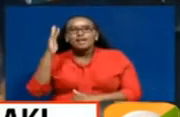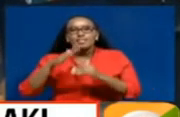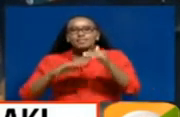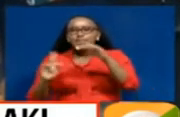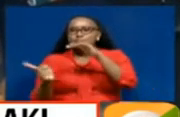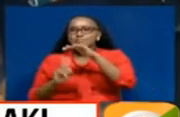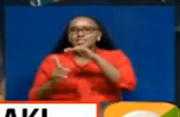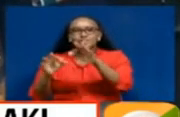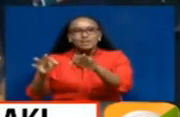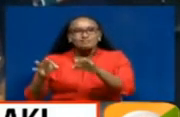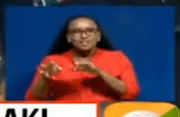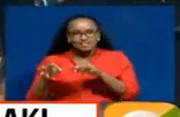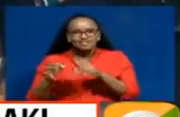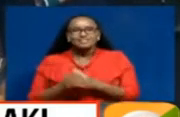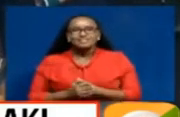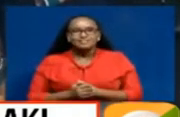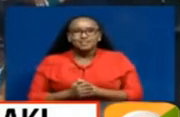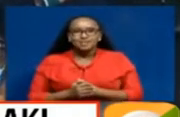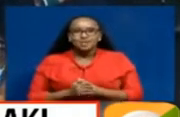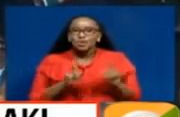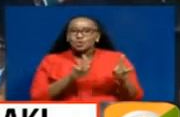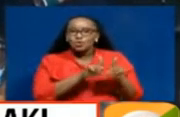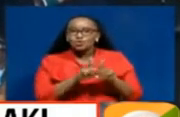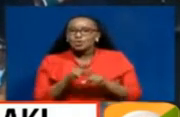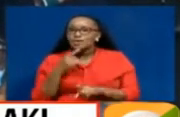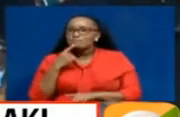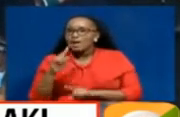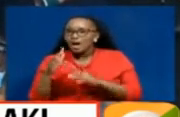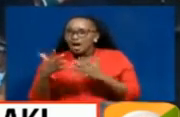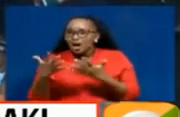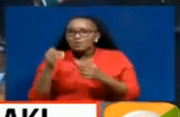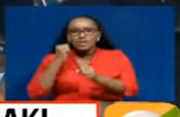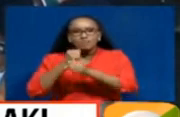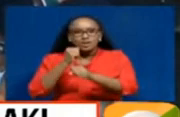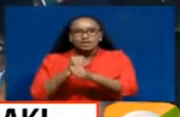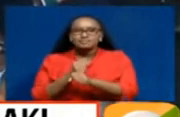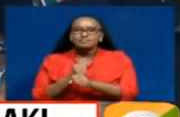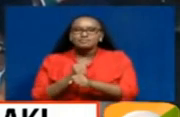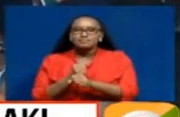of Finance and tell him how it should be done.